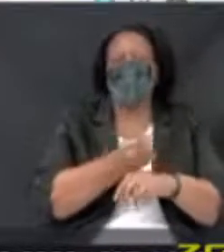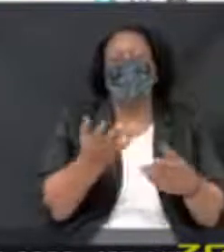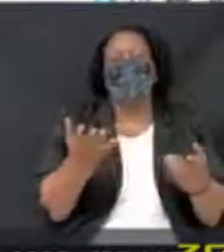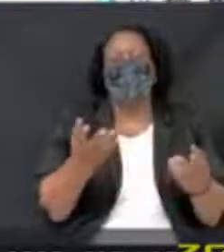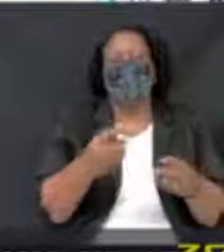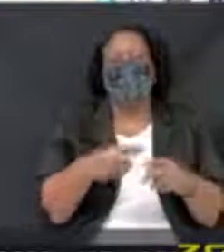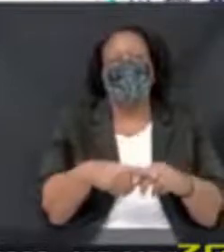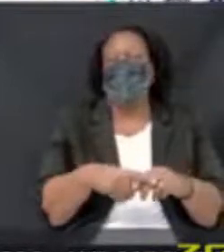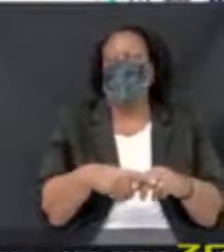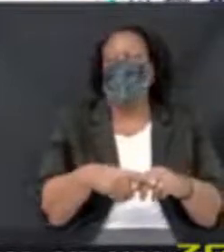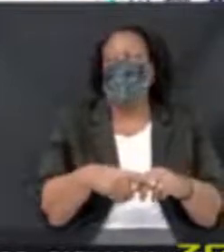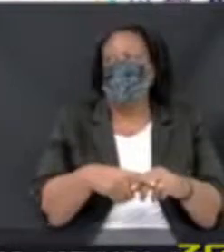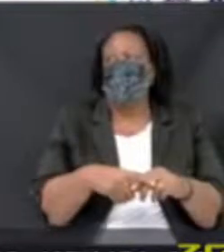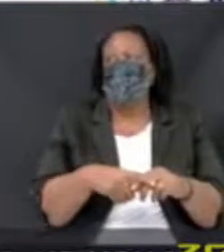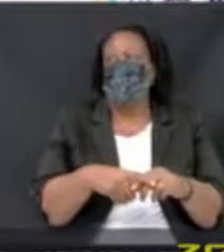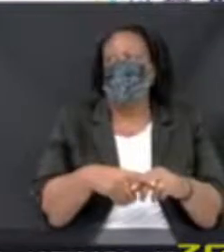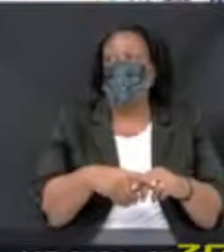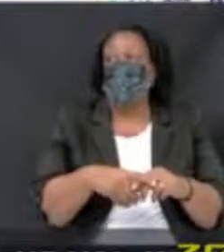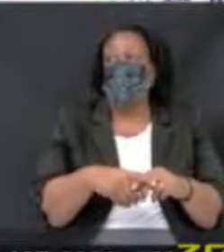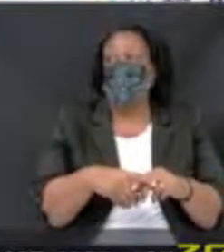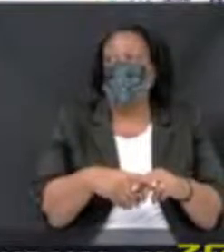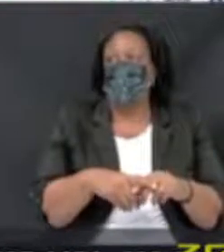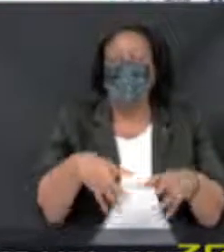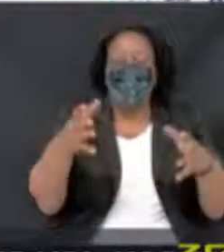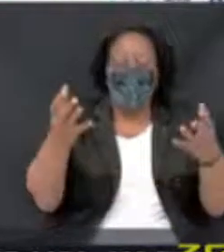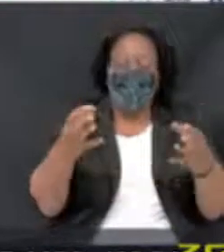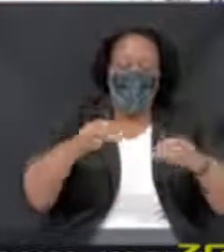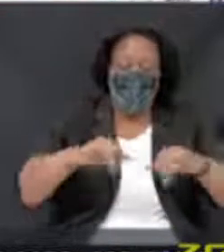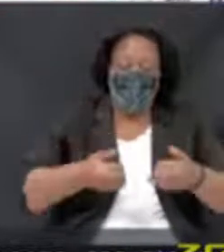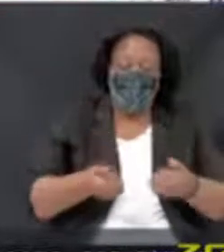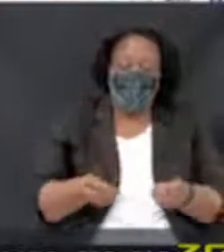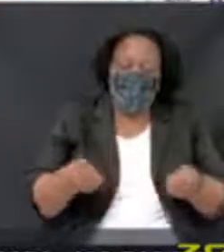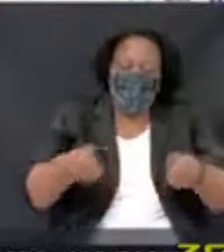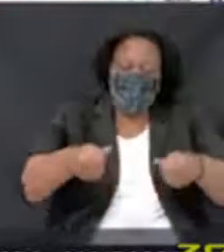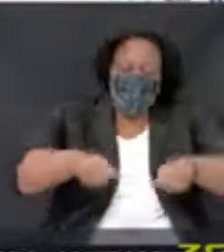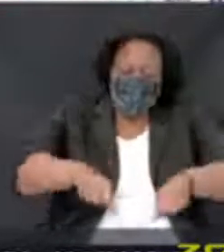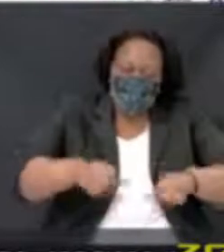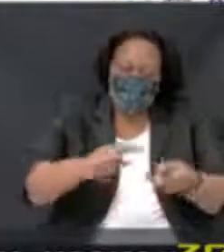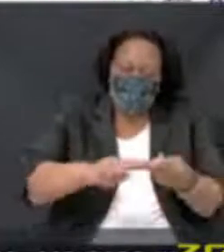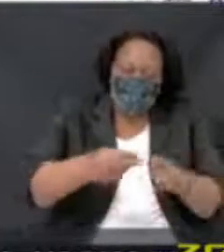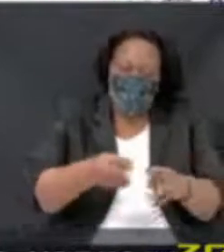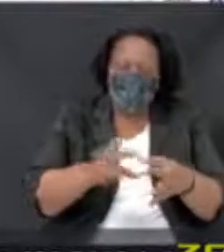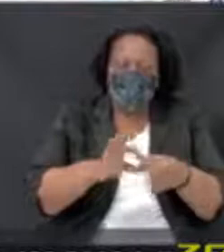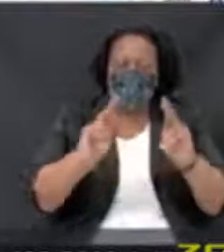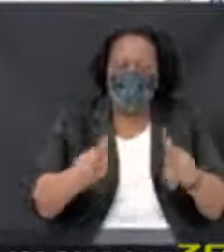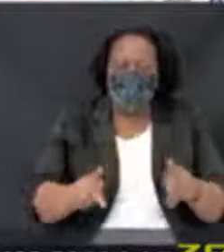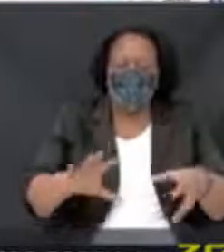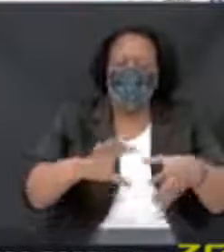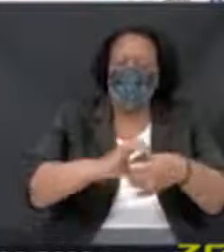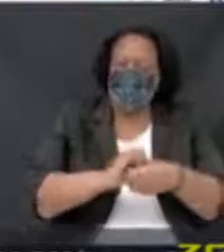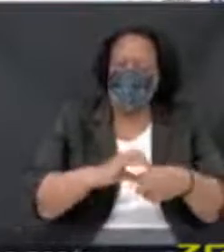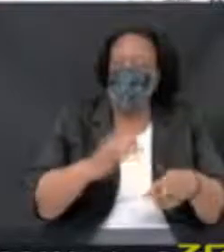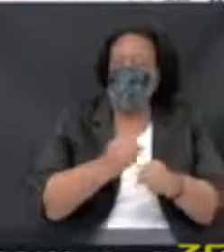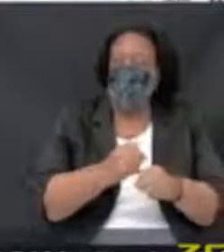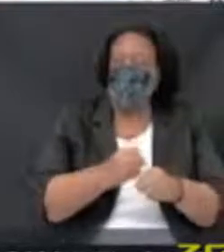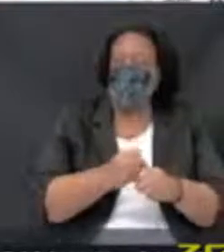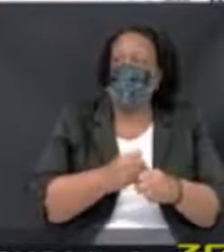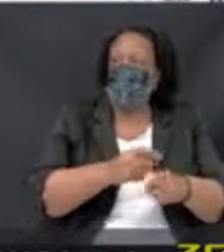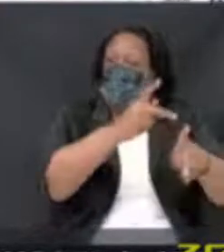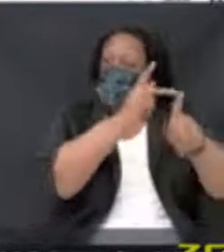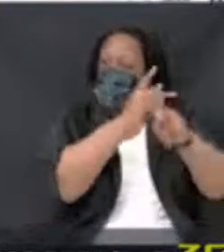to the prevention, mitigation, and suppression of the spread of COVID-19. B, to inspect the various facilities, including